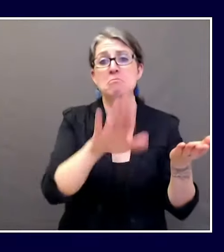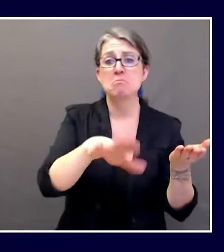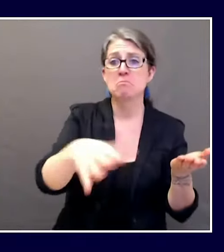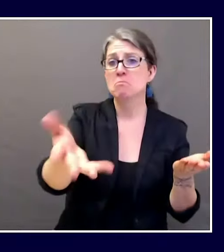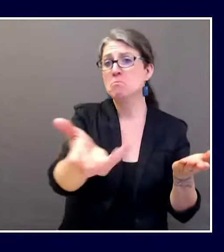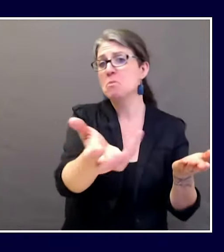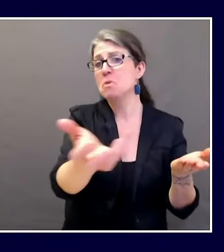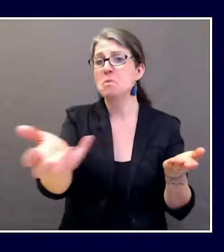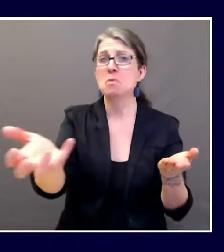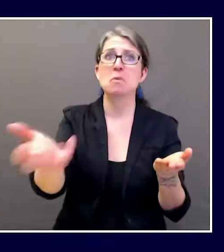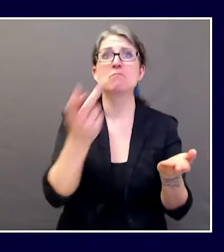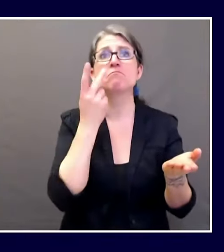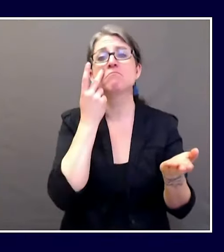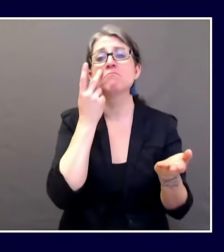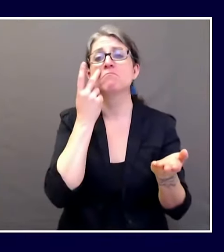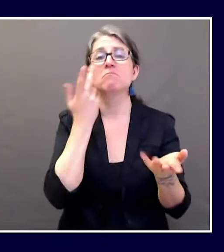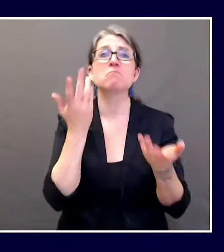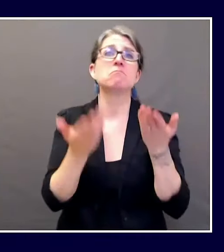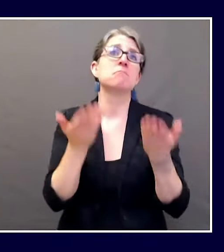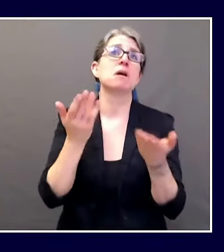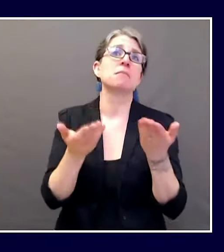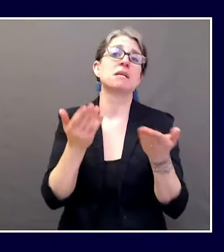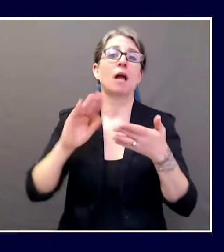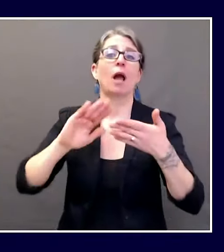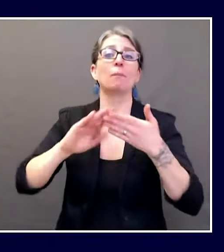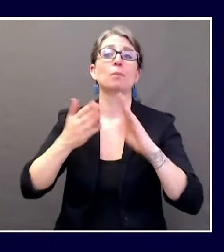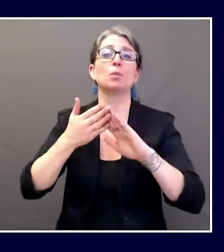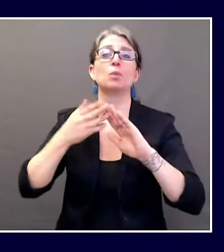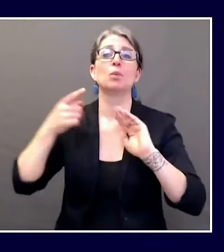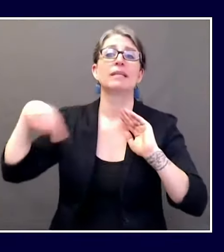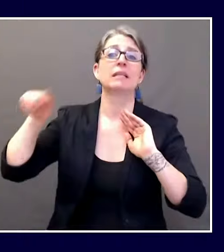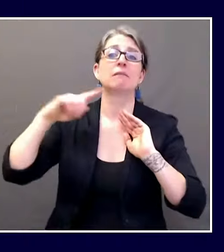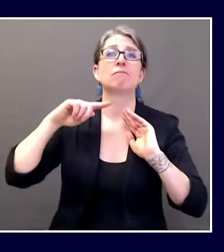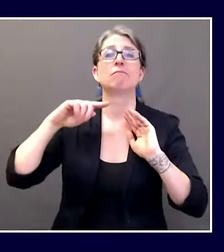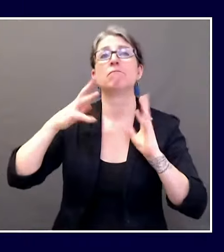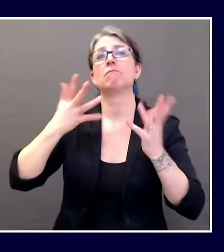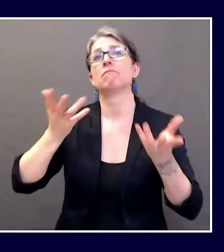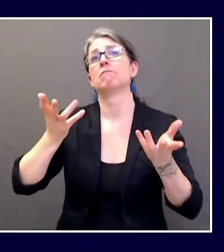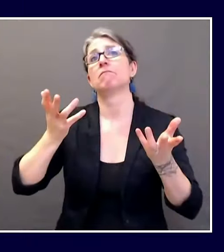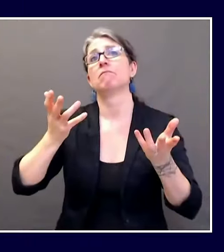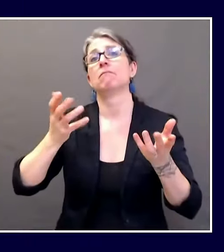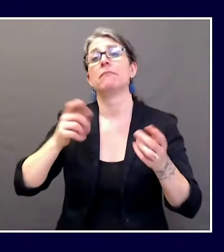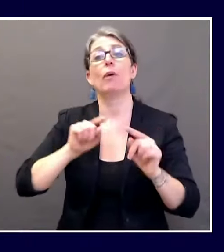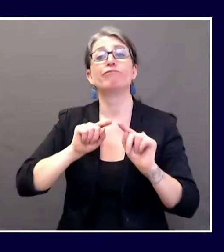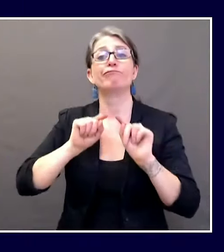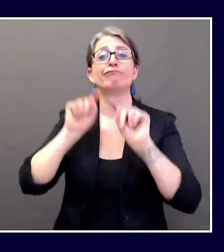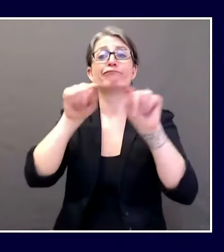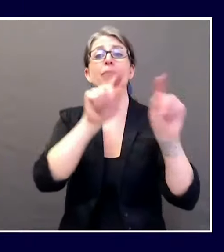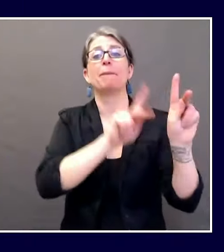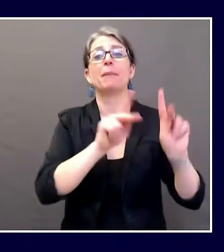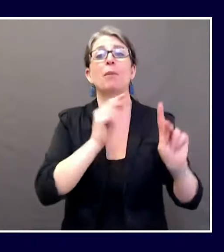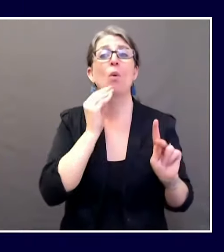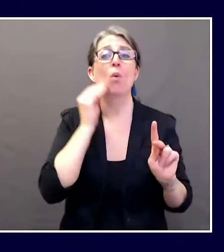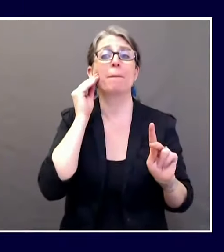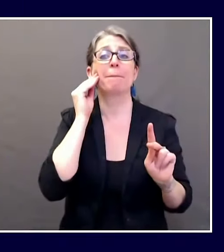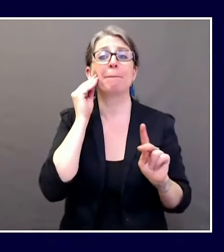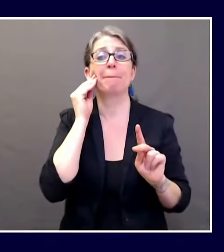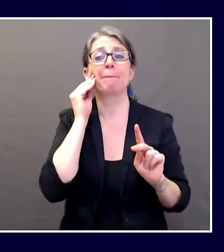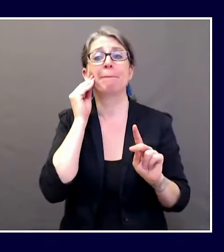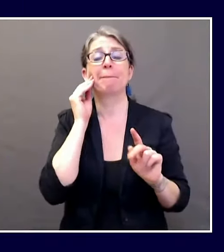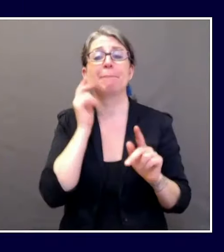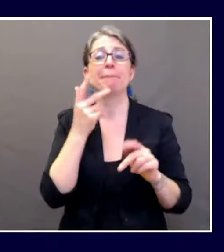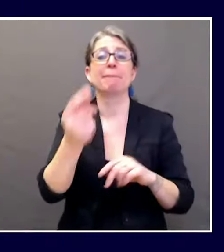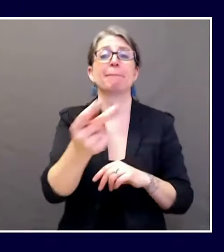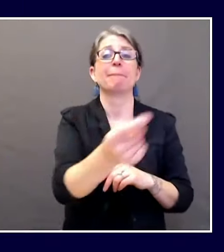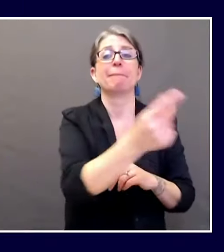vaccinate in the community? Will it be to go door to door, homebound, things of that nature? We're working with them to sort that out. That's why you don't see any